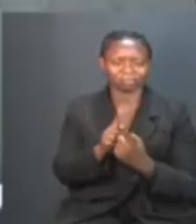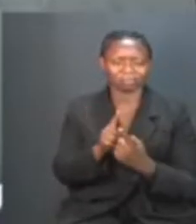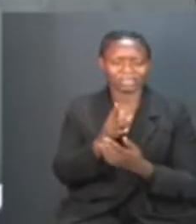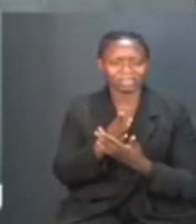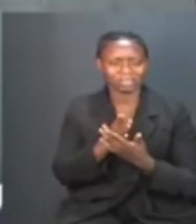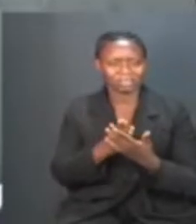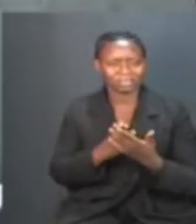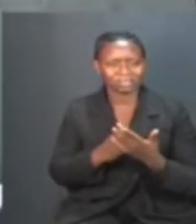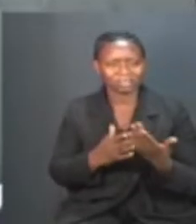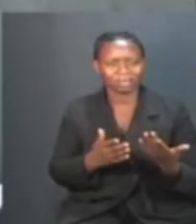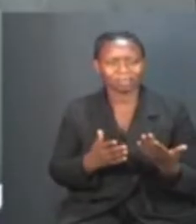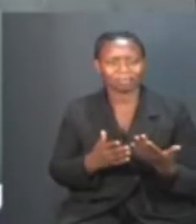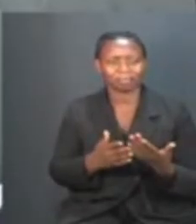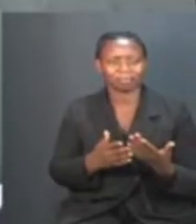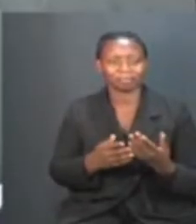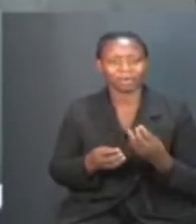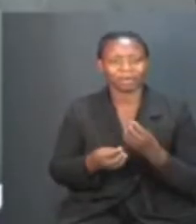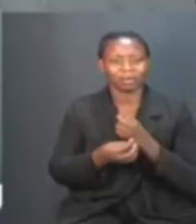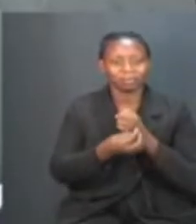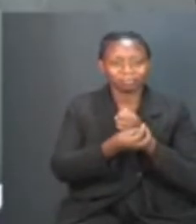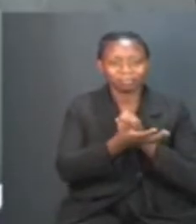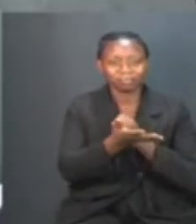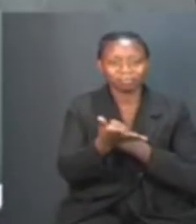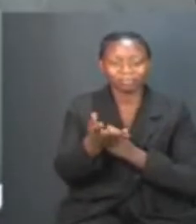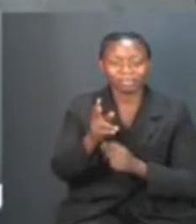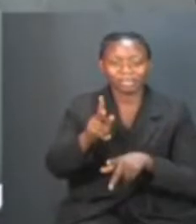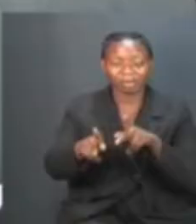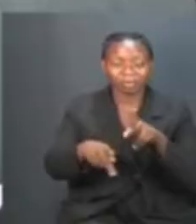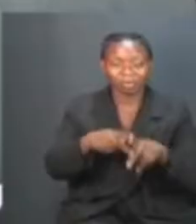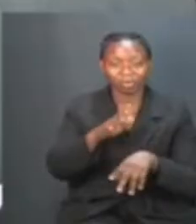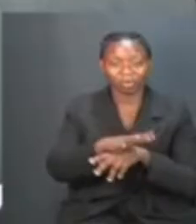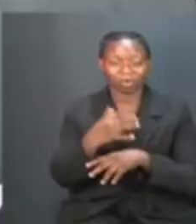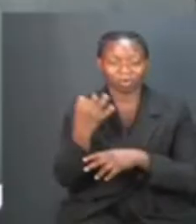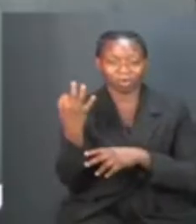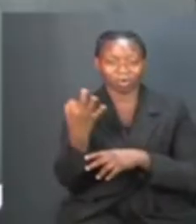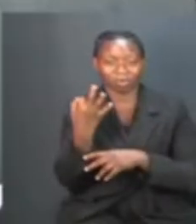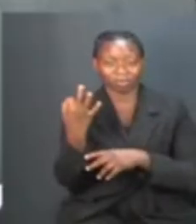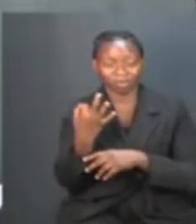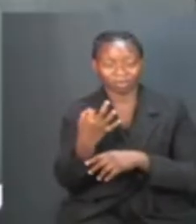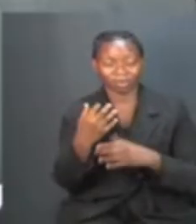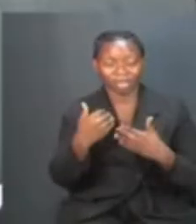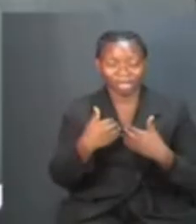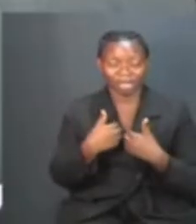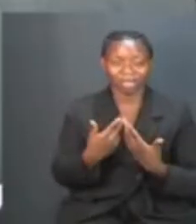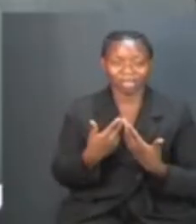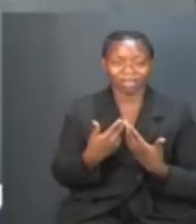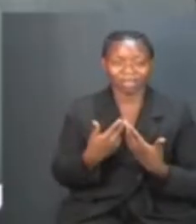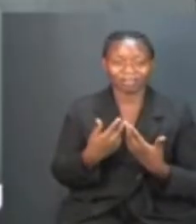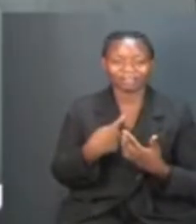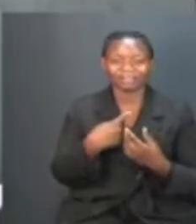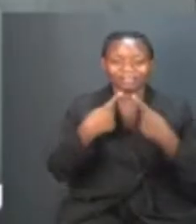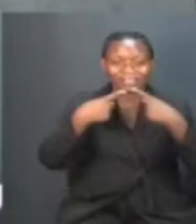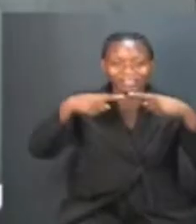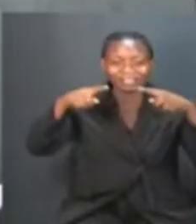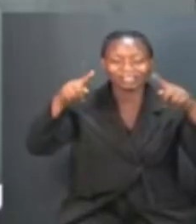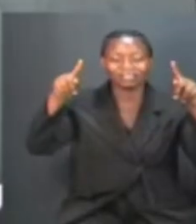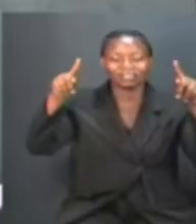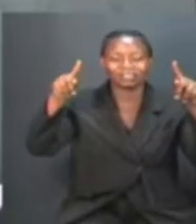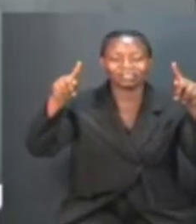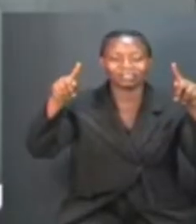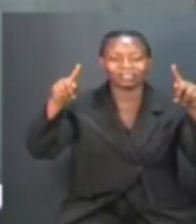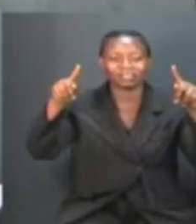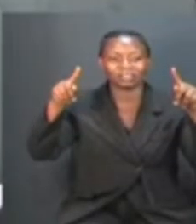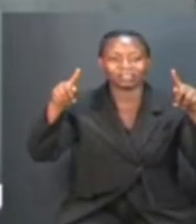of the pressmen who had said, that was Friday, that we had declared last Friday as